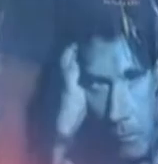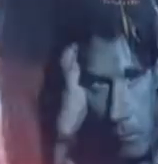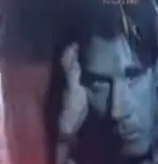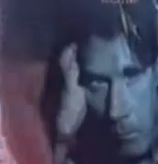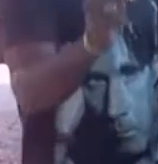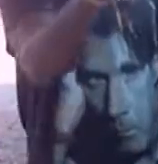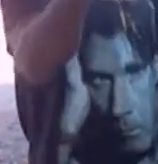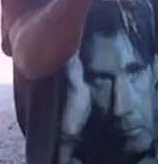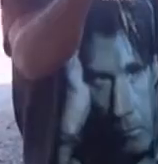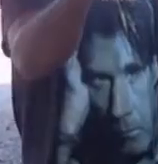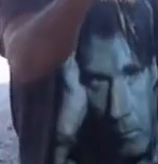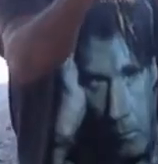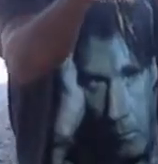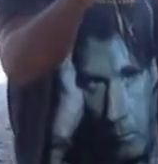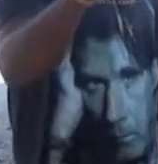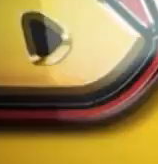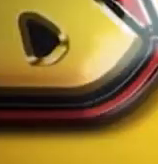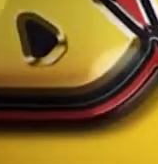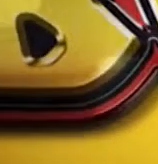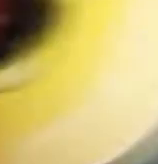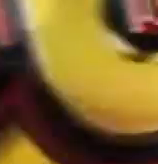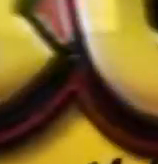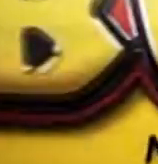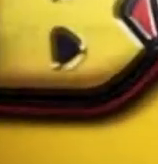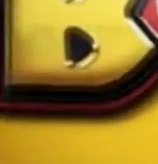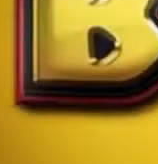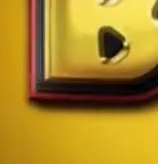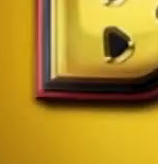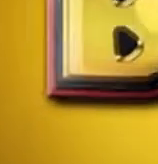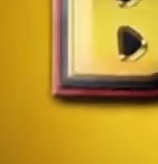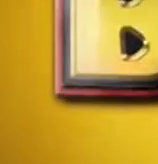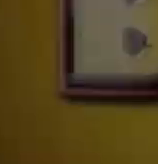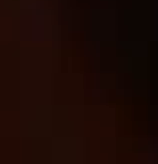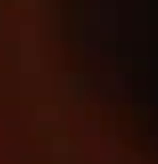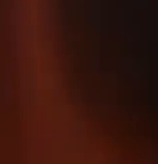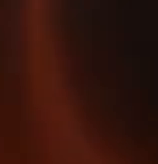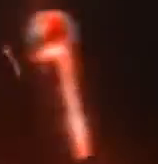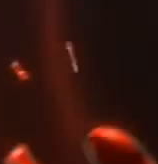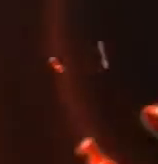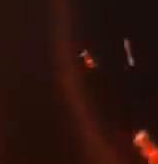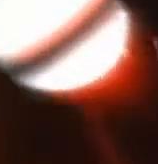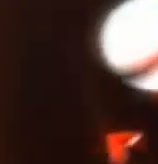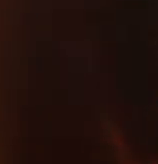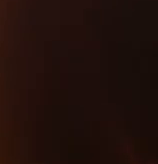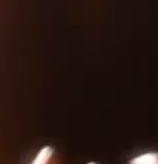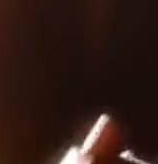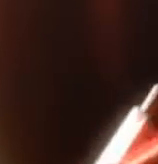Bula FM number 2 NSR. Bula FM number 2 NSR.